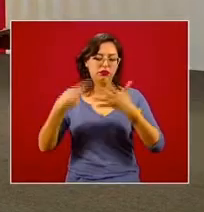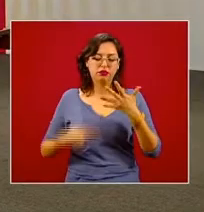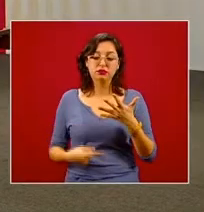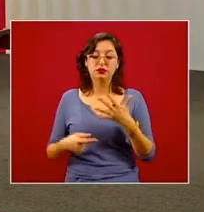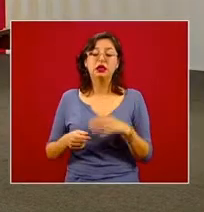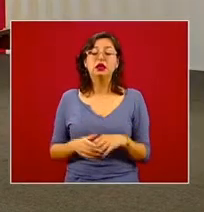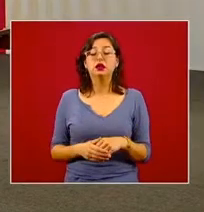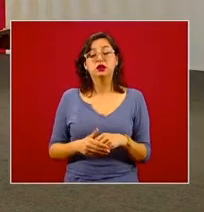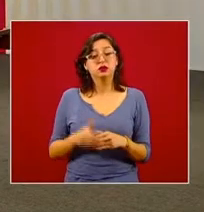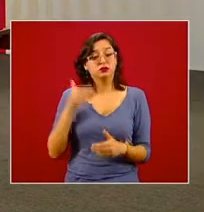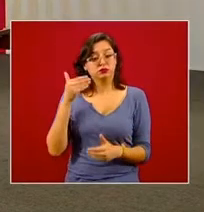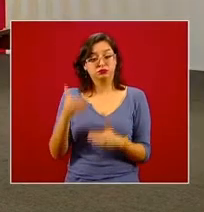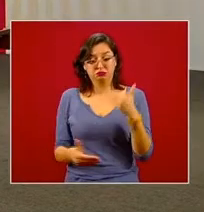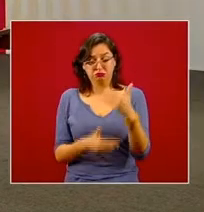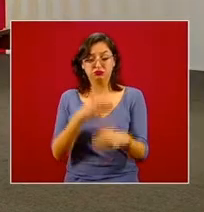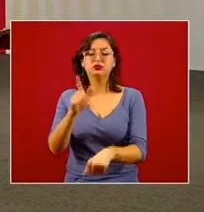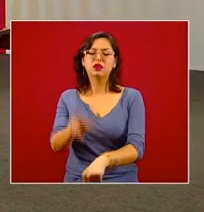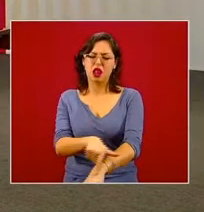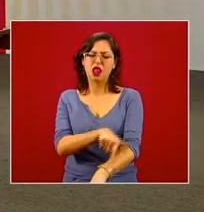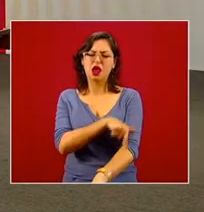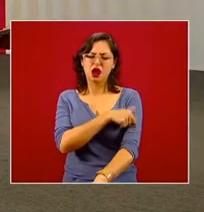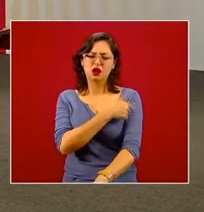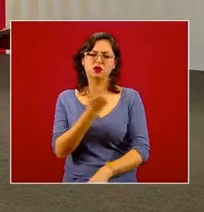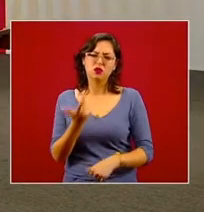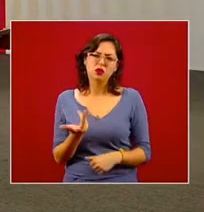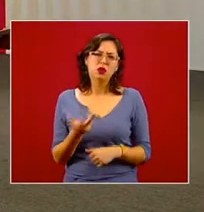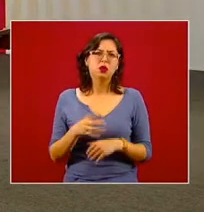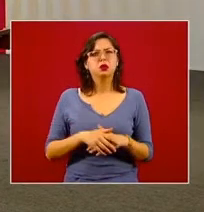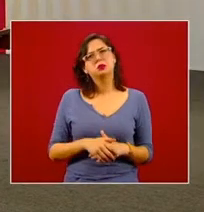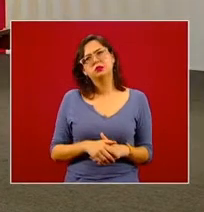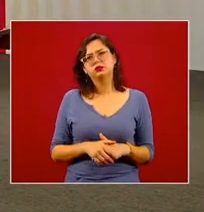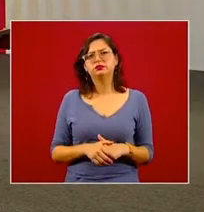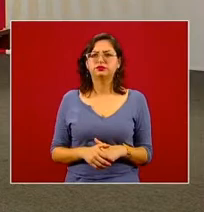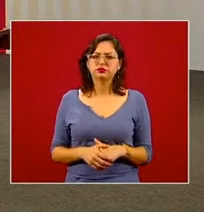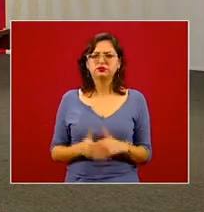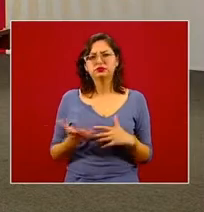preparation, in recovery, in